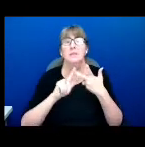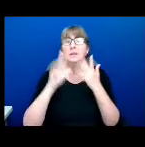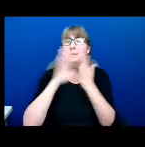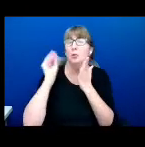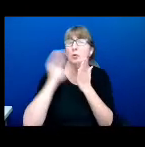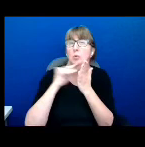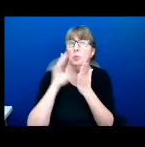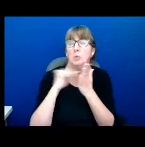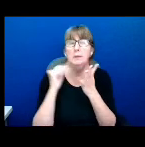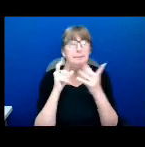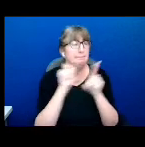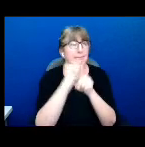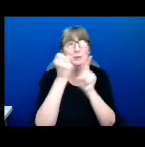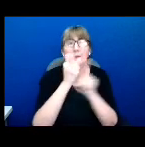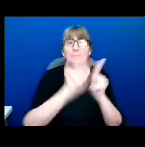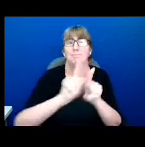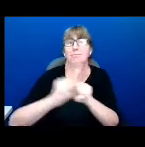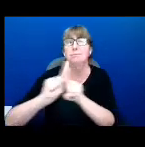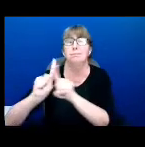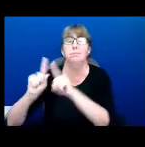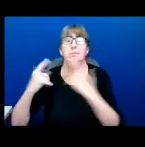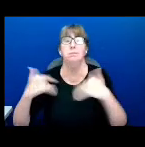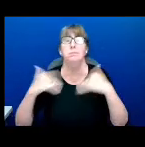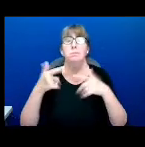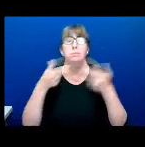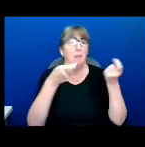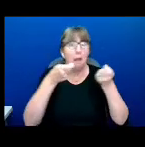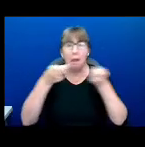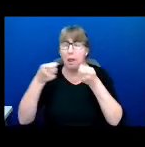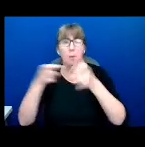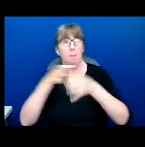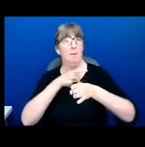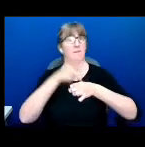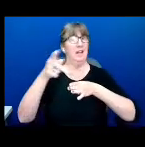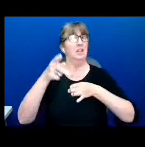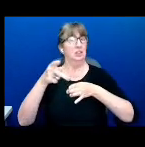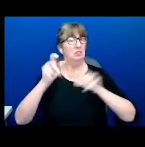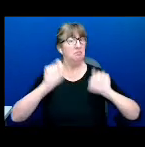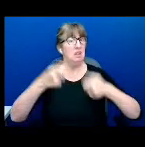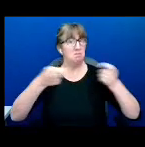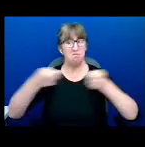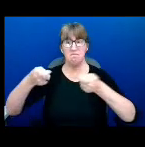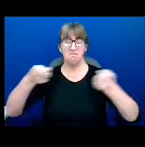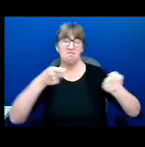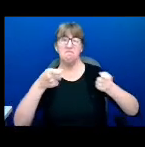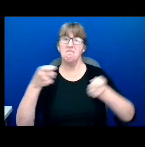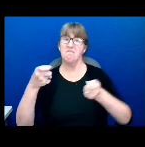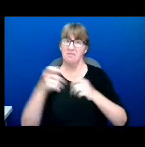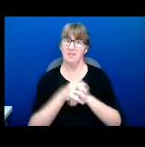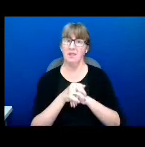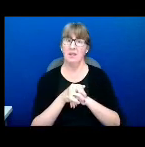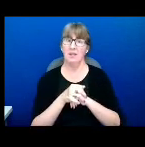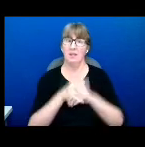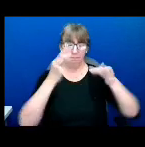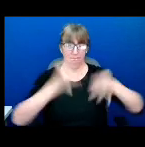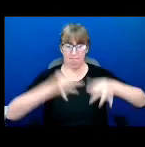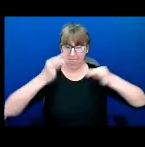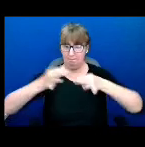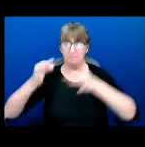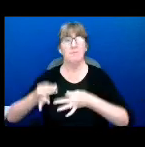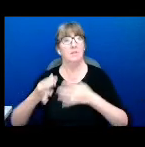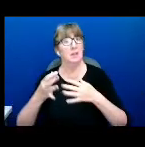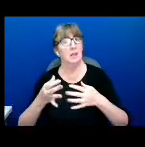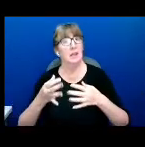handle situations professionally and, just in a manner, an acceptable